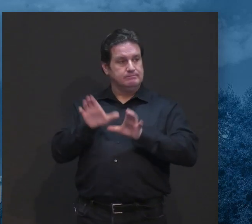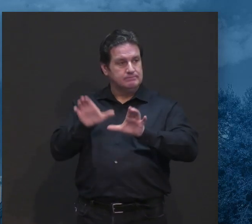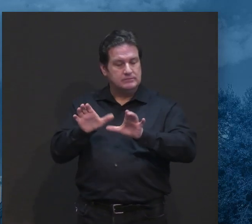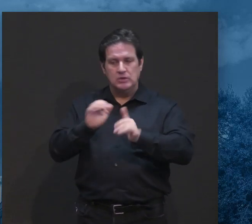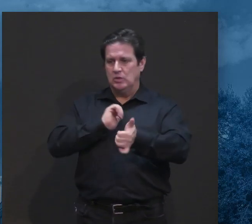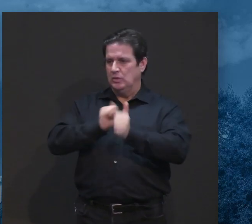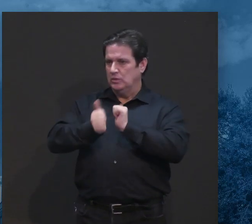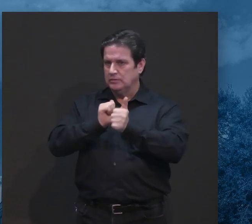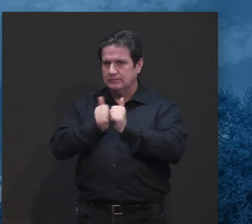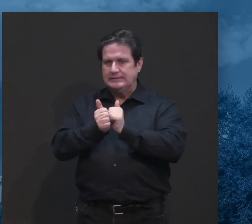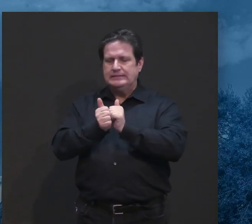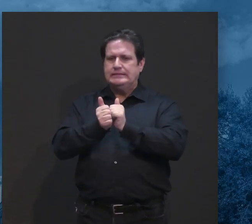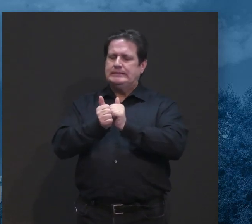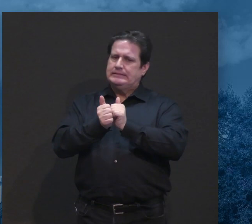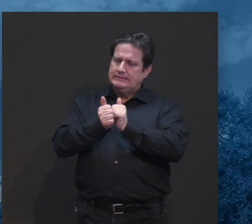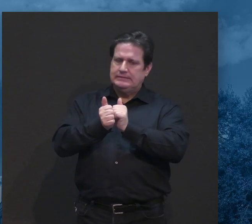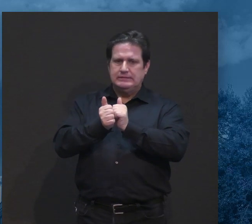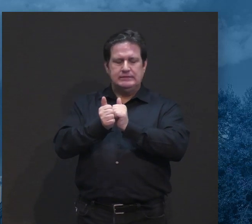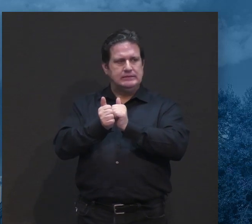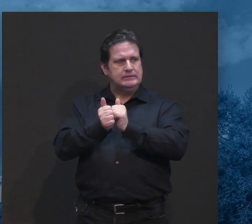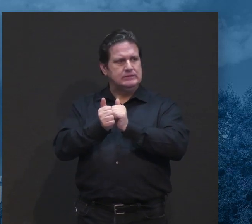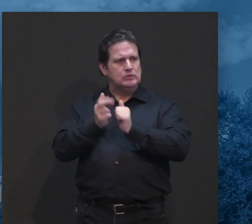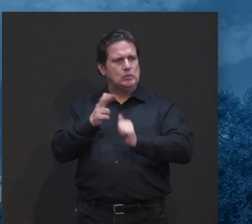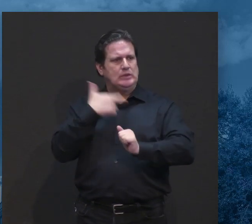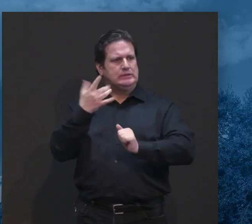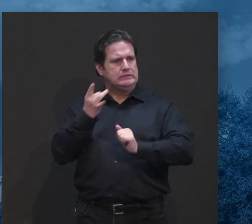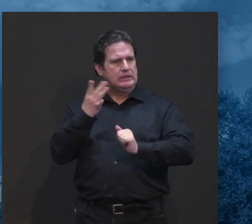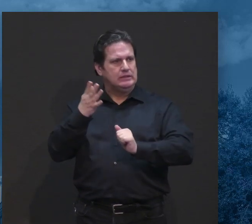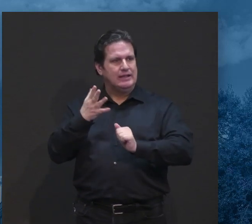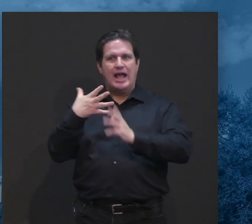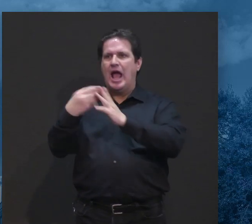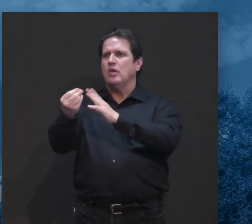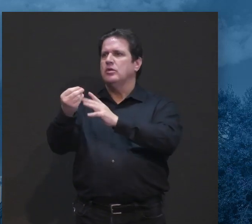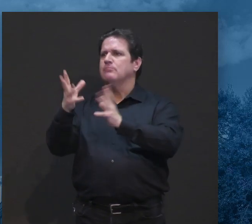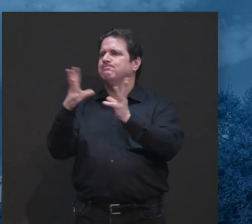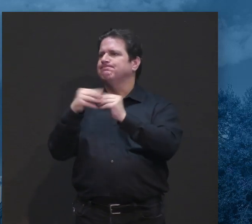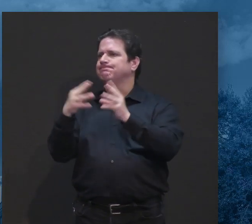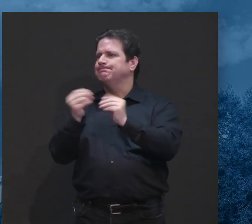activities are just so much riskier than outdoor activities.